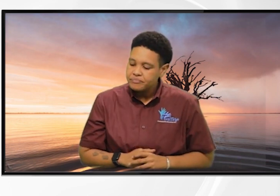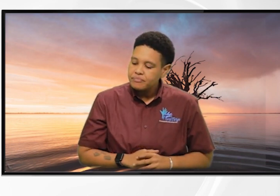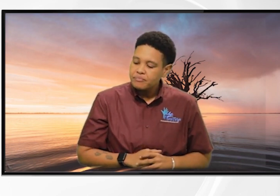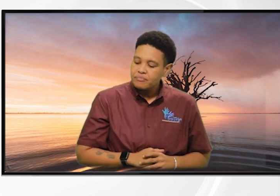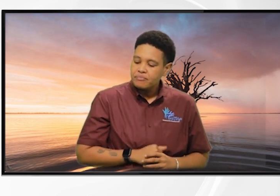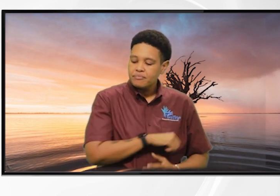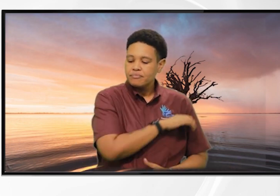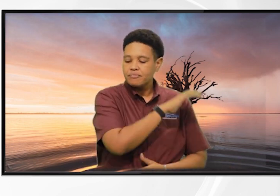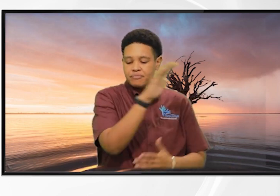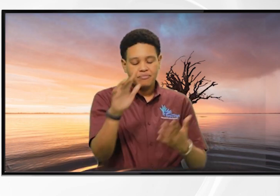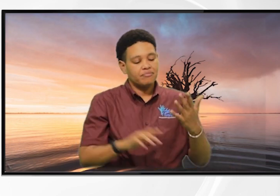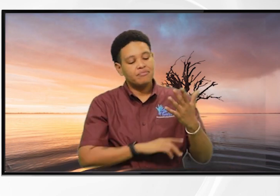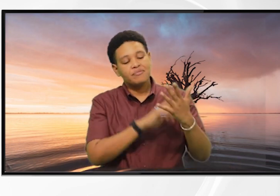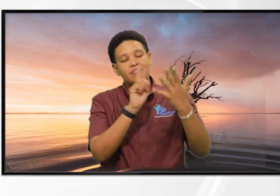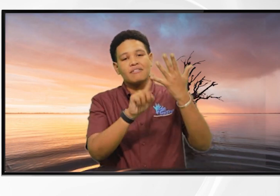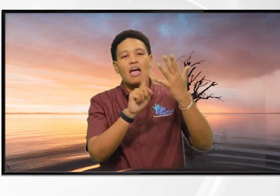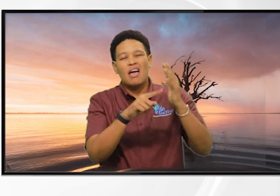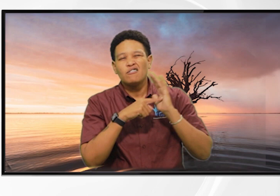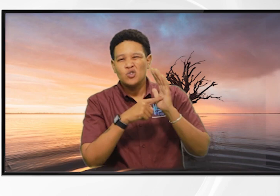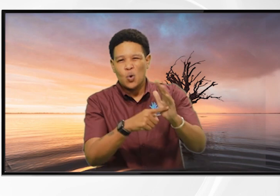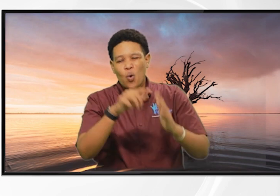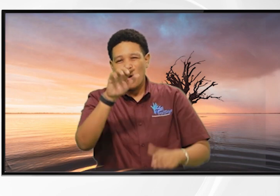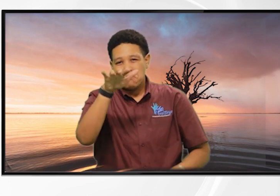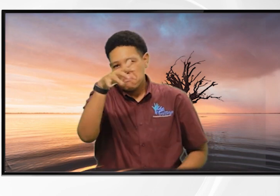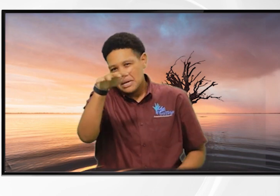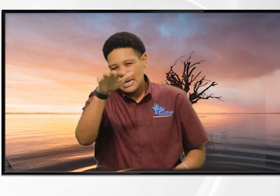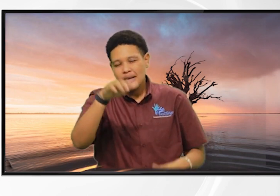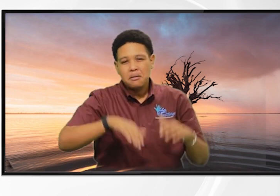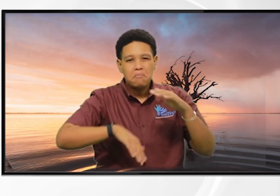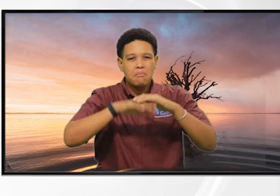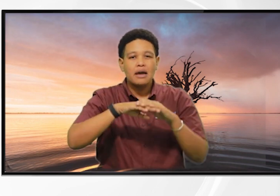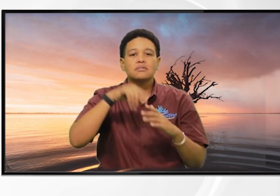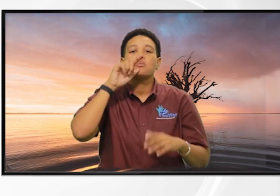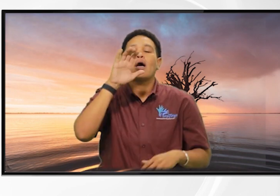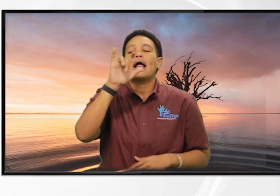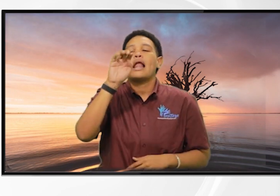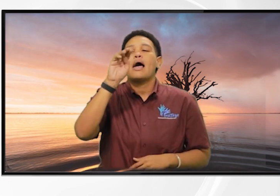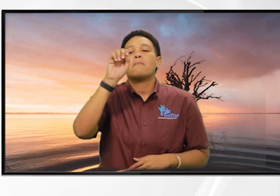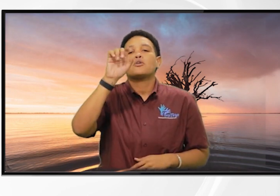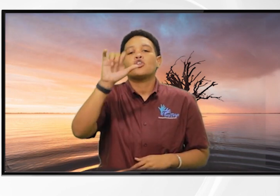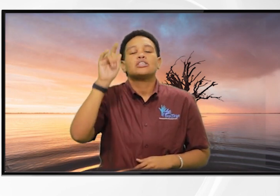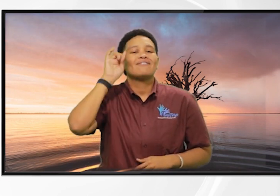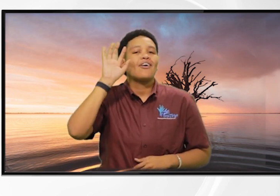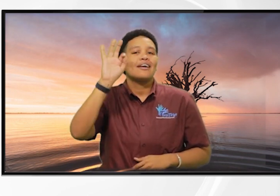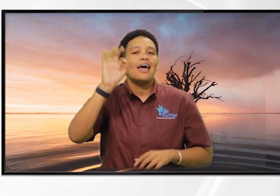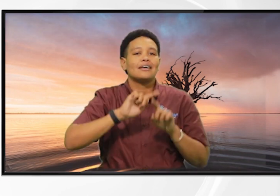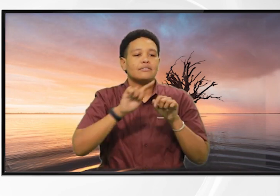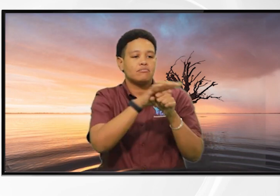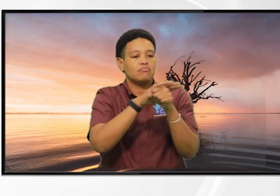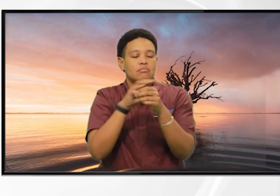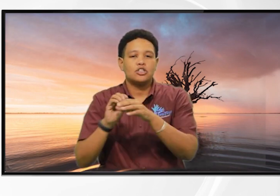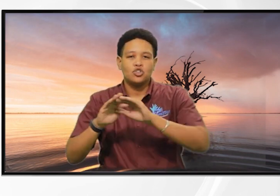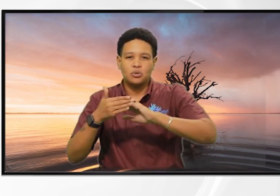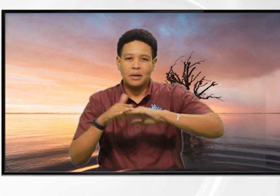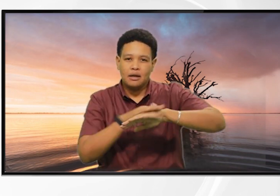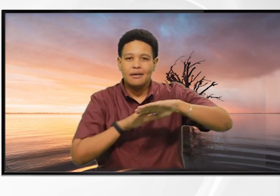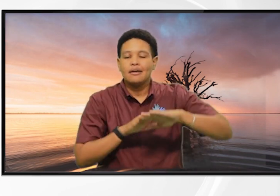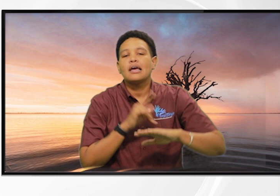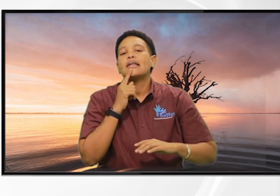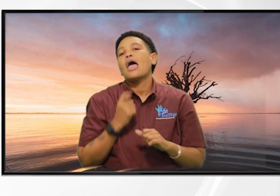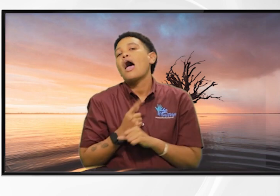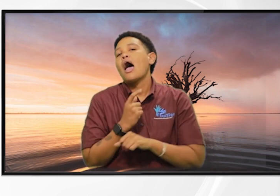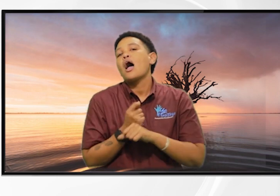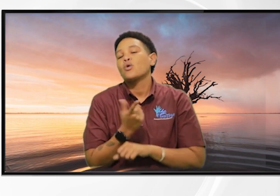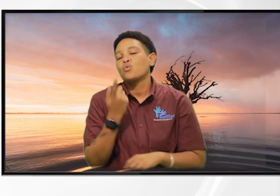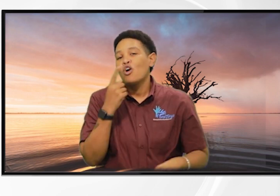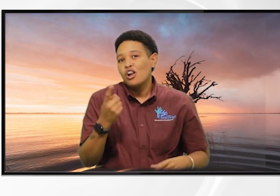Figure 5 shows mean maximum and minimum climatologies for 9 stations across the island. The